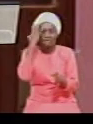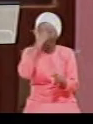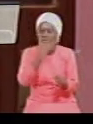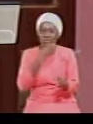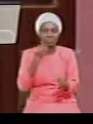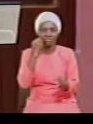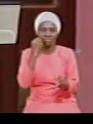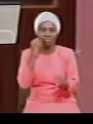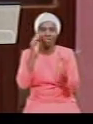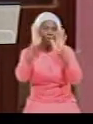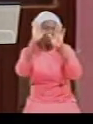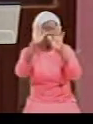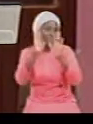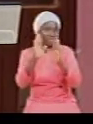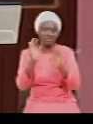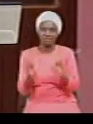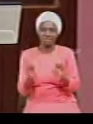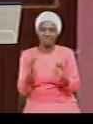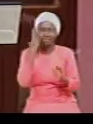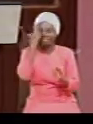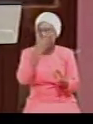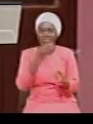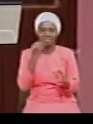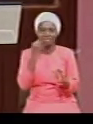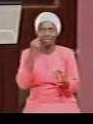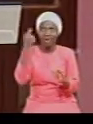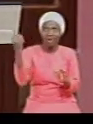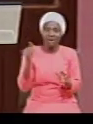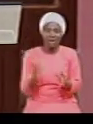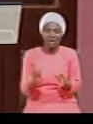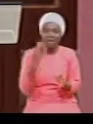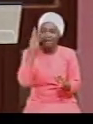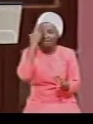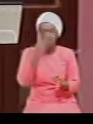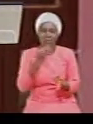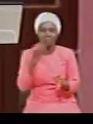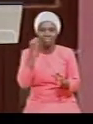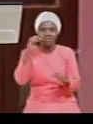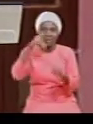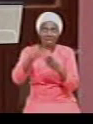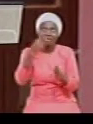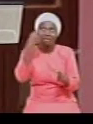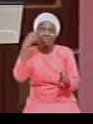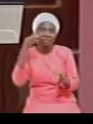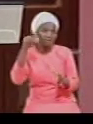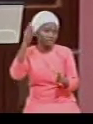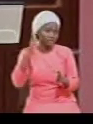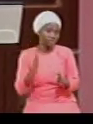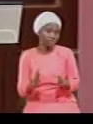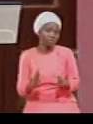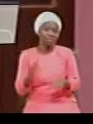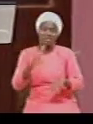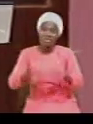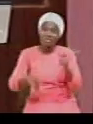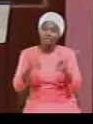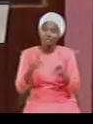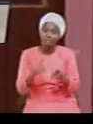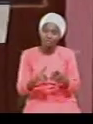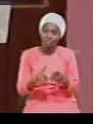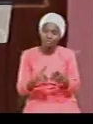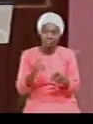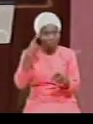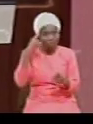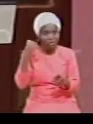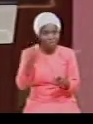beautiful, wonderfully beautiful, eternally beautiful in the sight of God than a